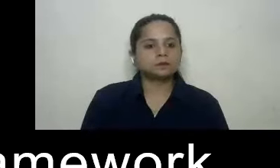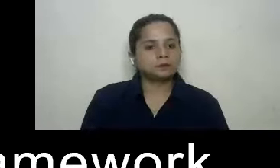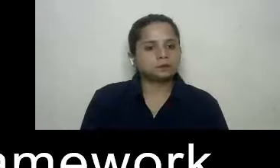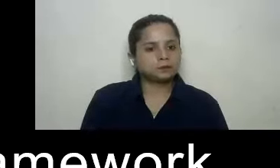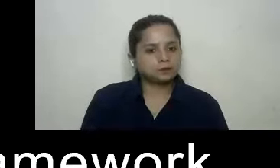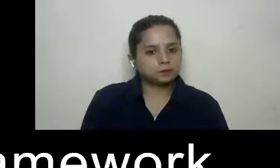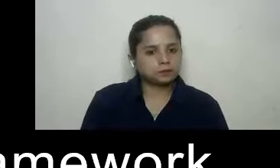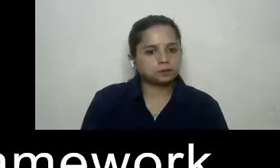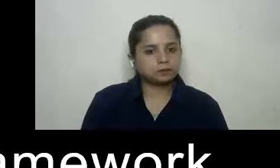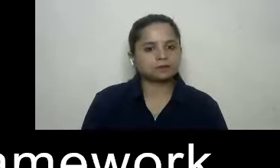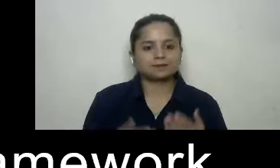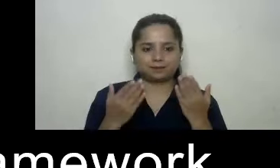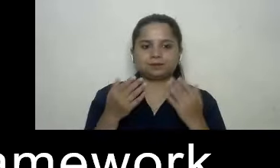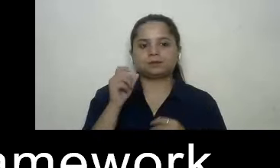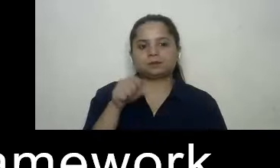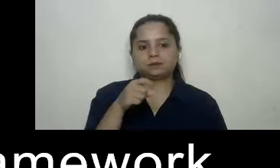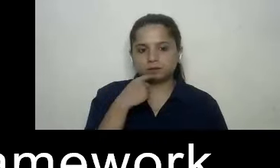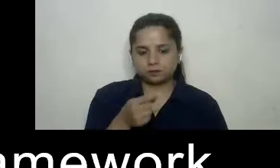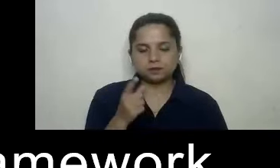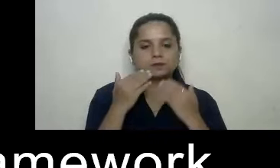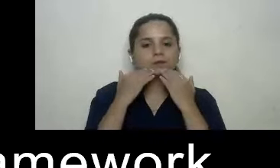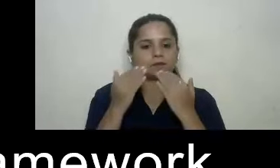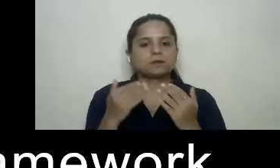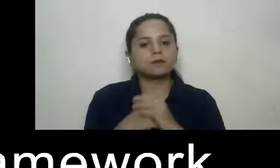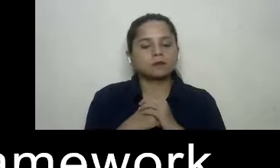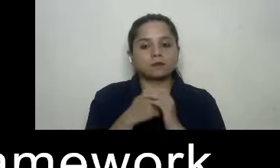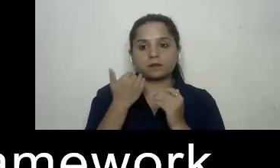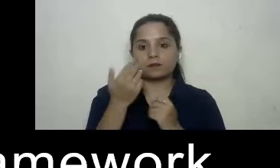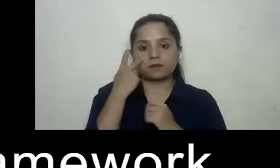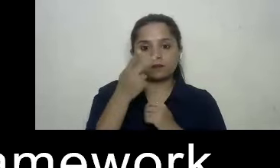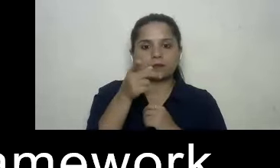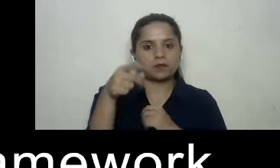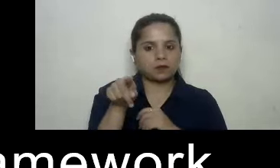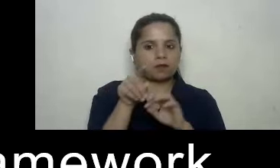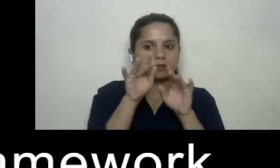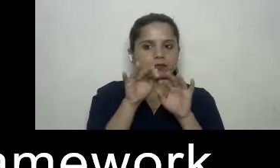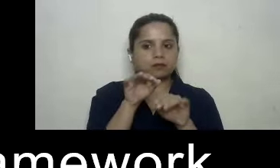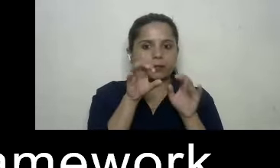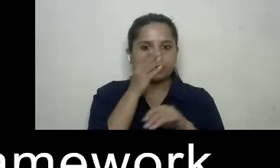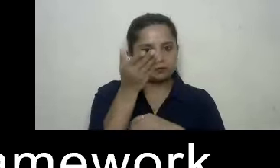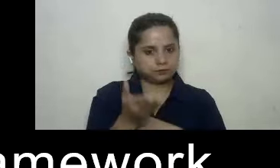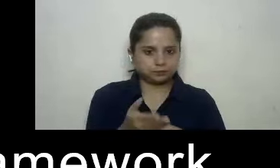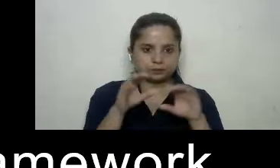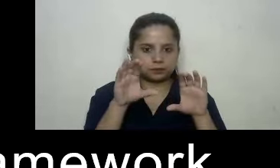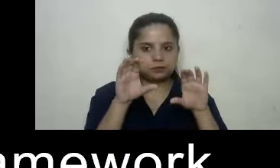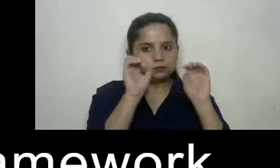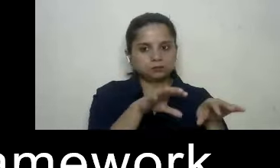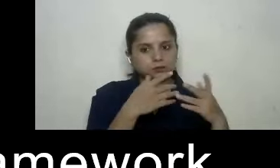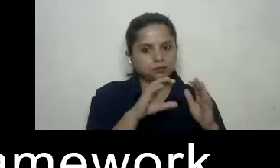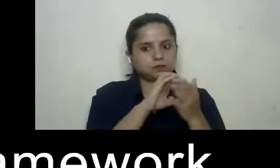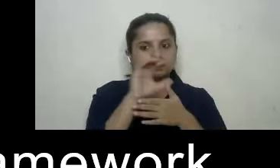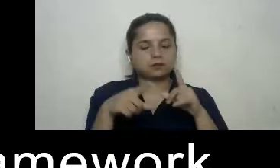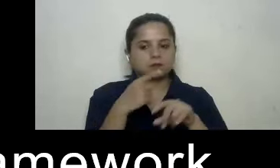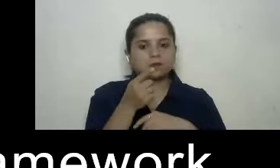with a, yeah, that one. Thank you. So here is the prompt that I used, and using the color coding,